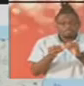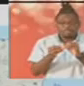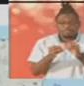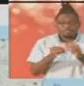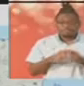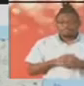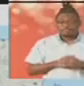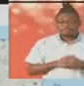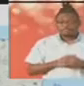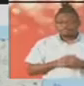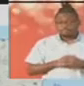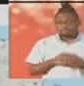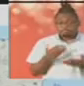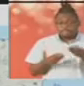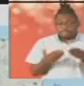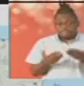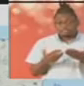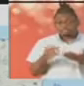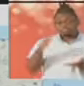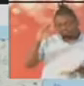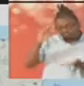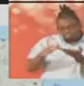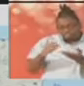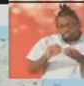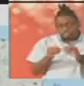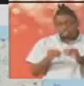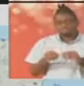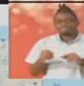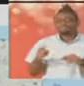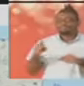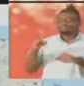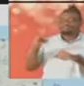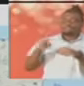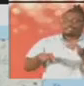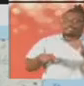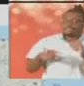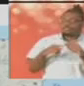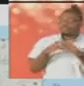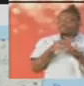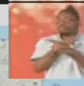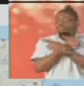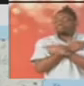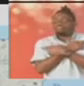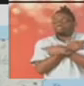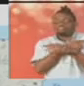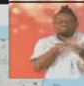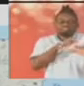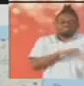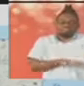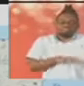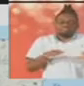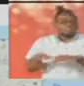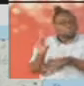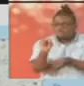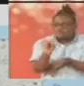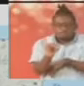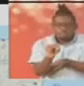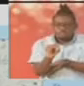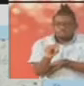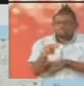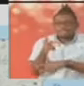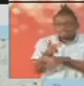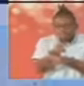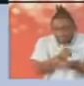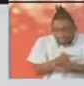be lower numbers, there is no place for complacency, and we need to continue to be vigilant as we proceed. Now, as we move across to the other